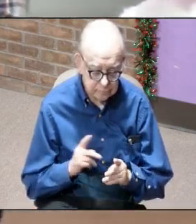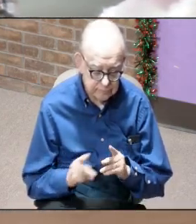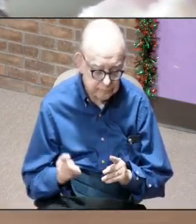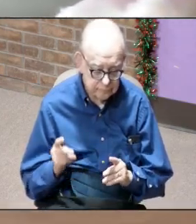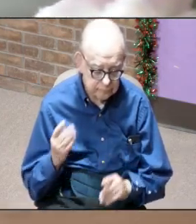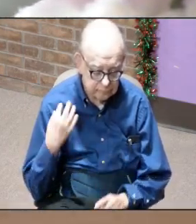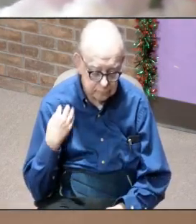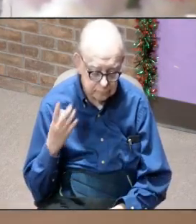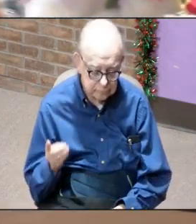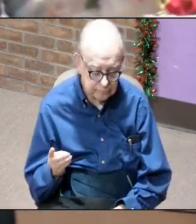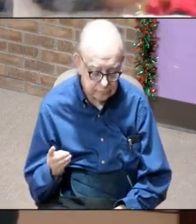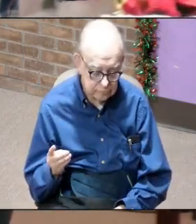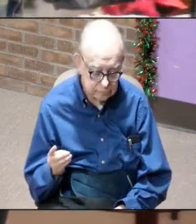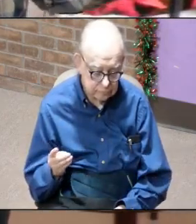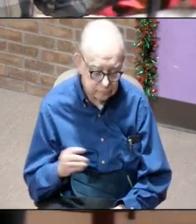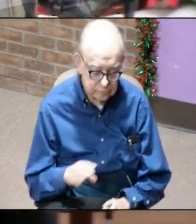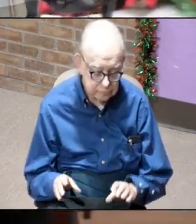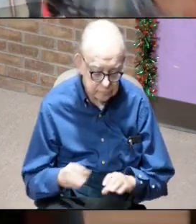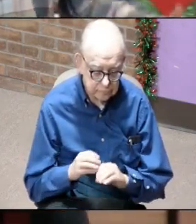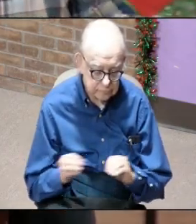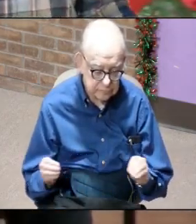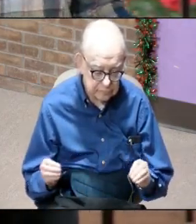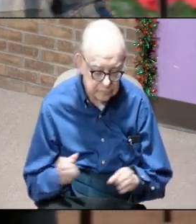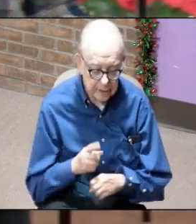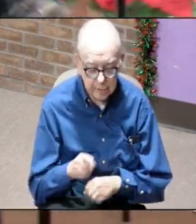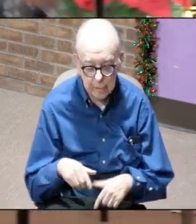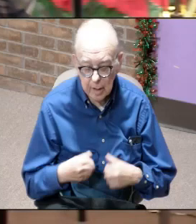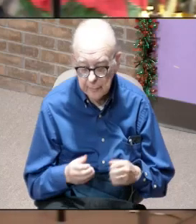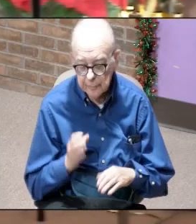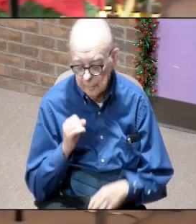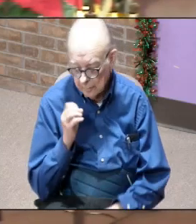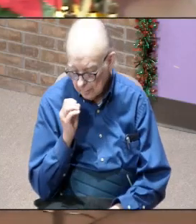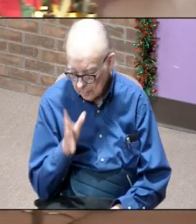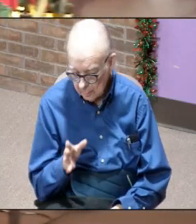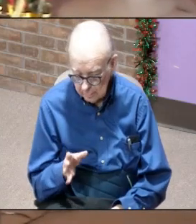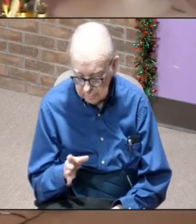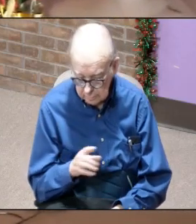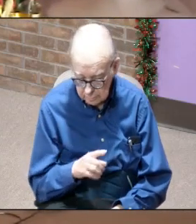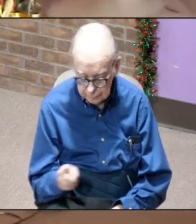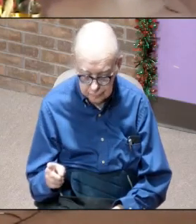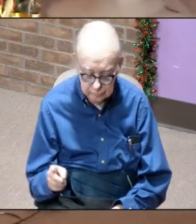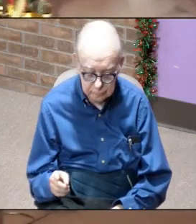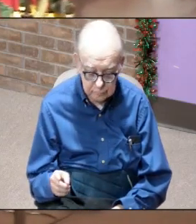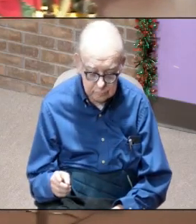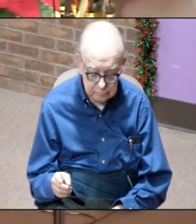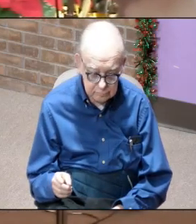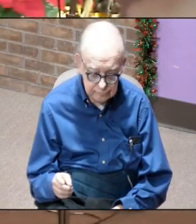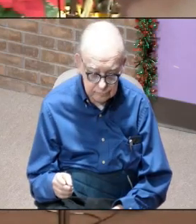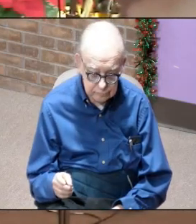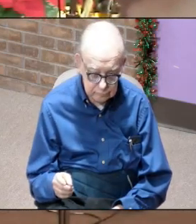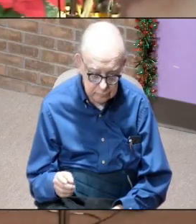Washington D.C. that do absolutely nothing but make your life miserable. There are